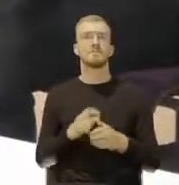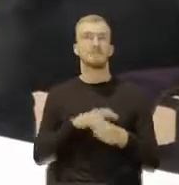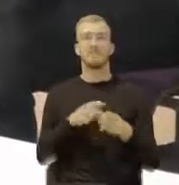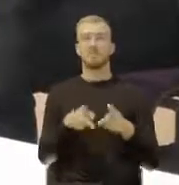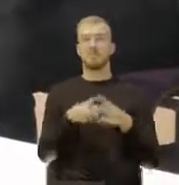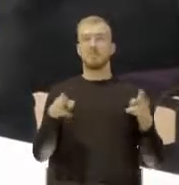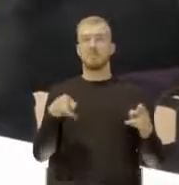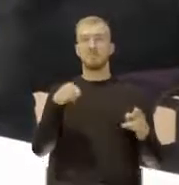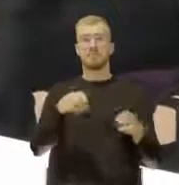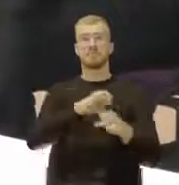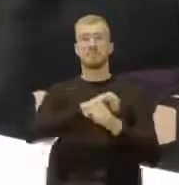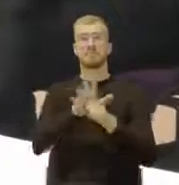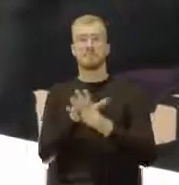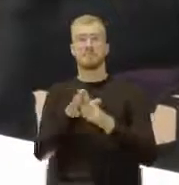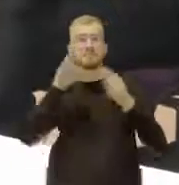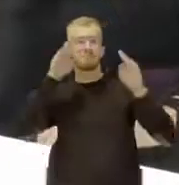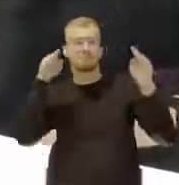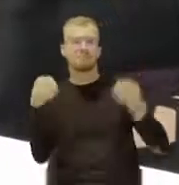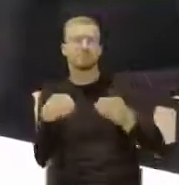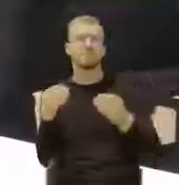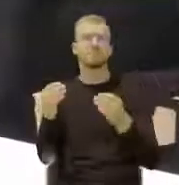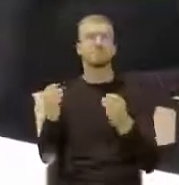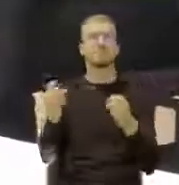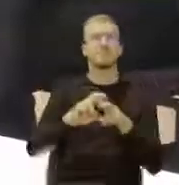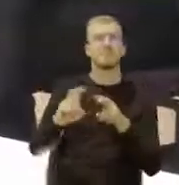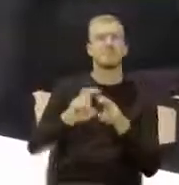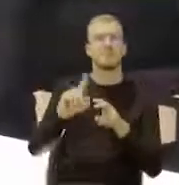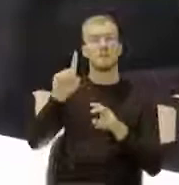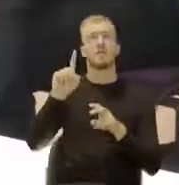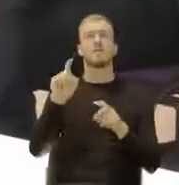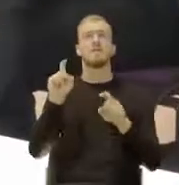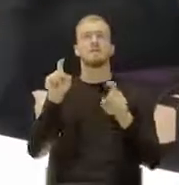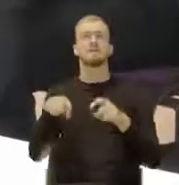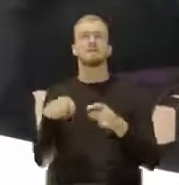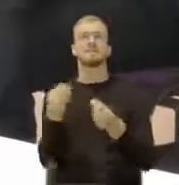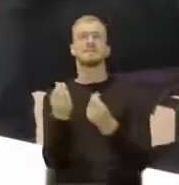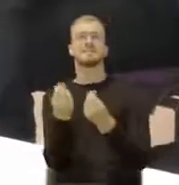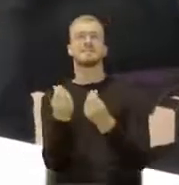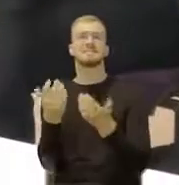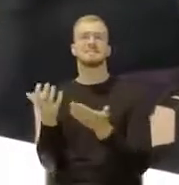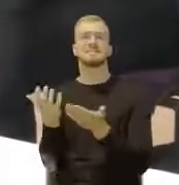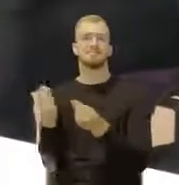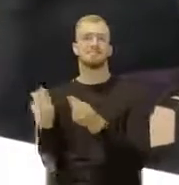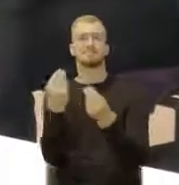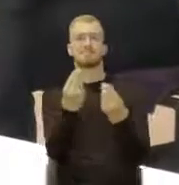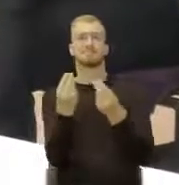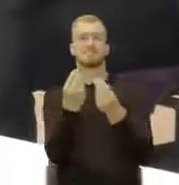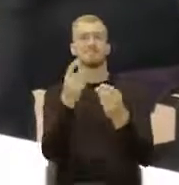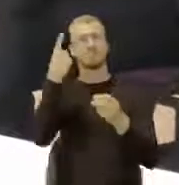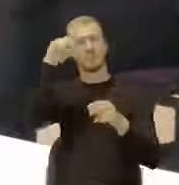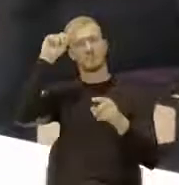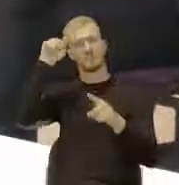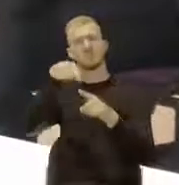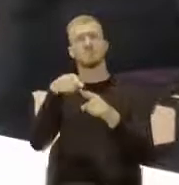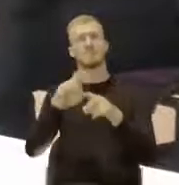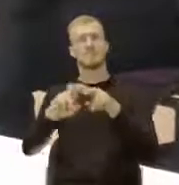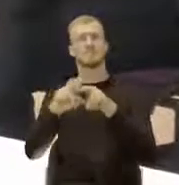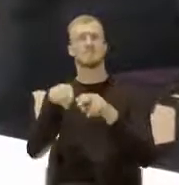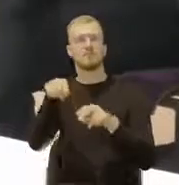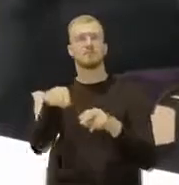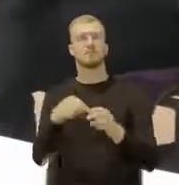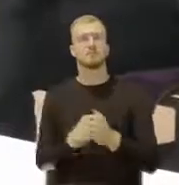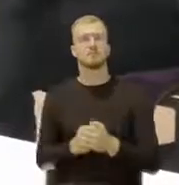transport. We need more investment, and we can't just depend on budget decisions. We need structural funding